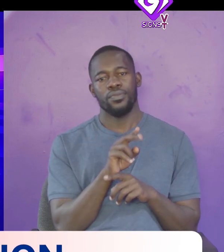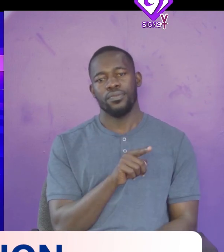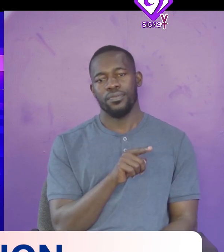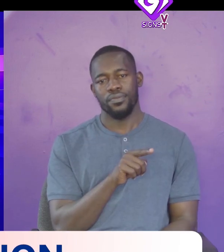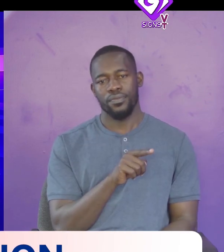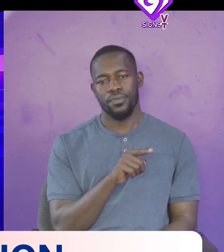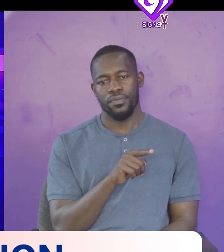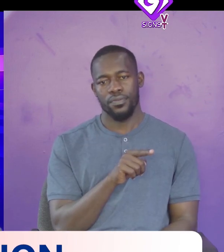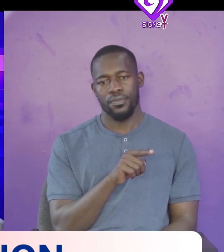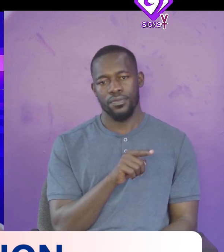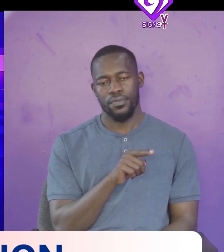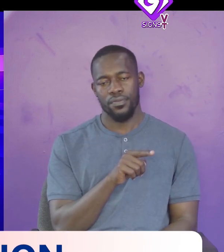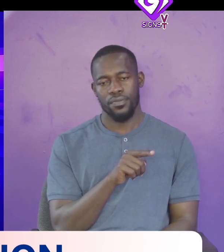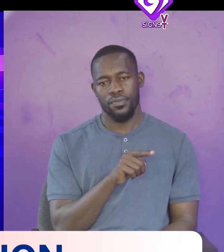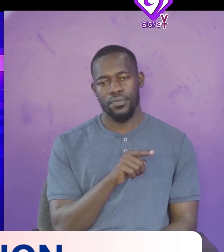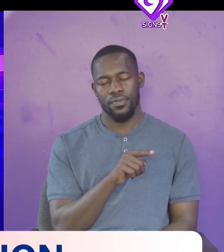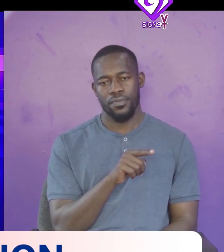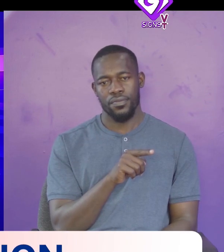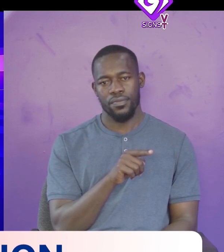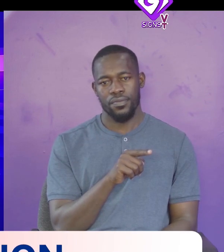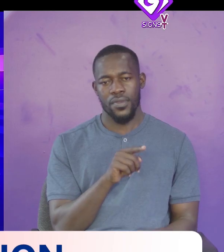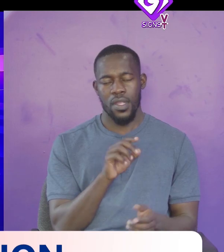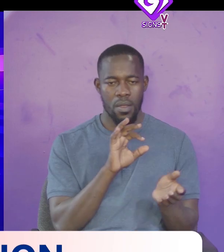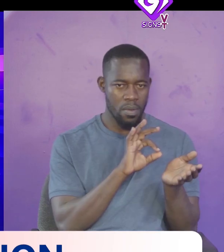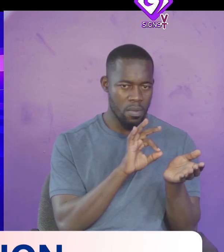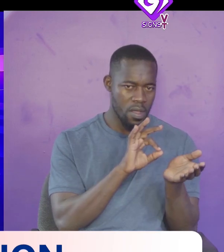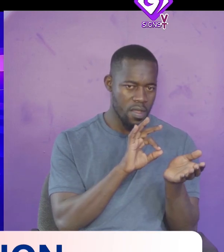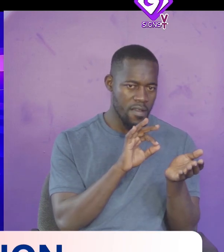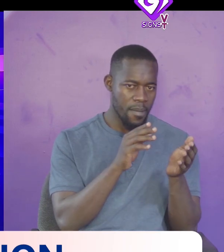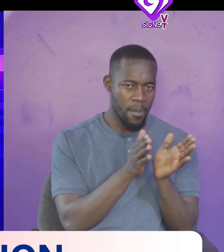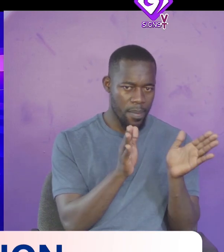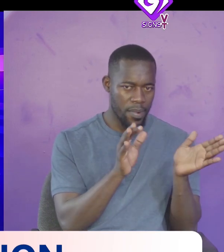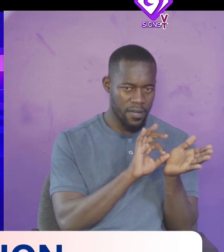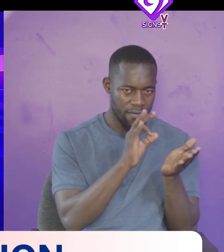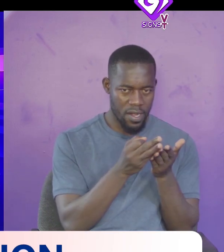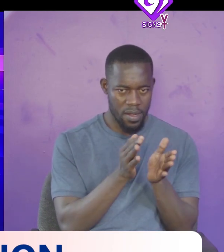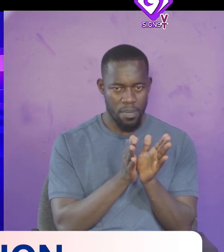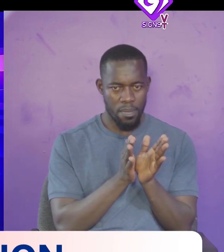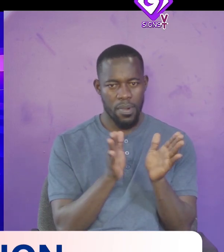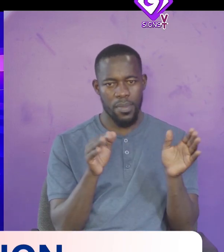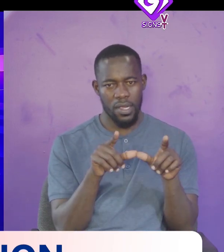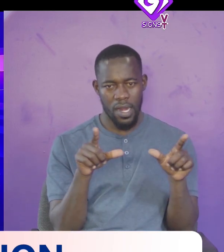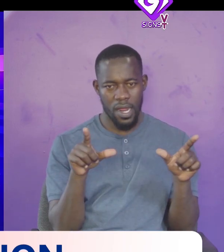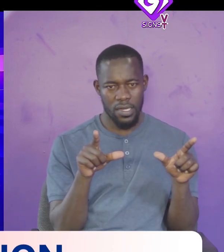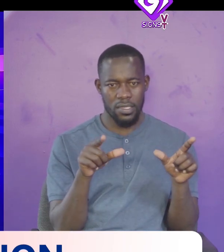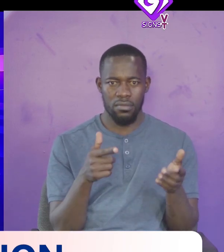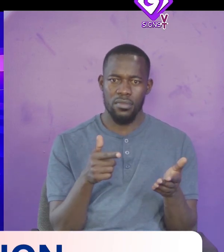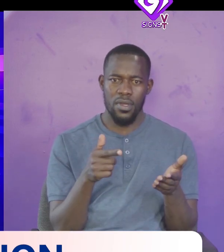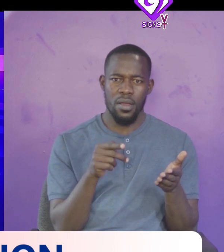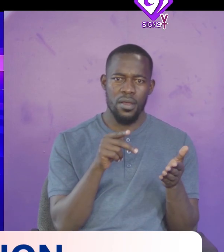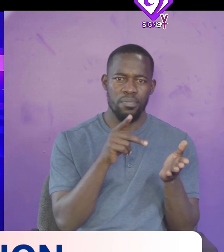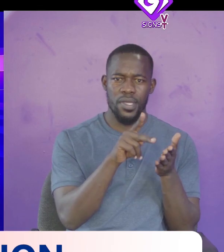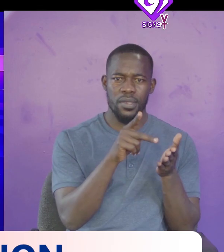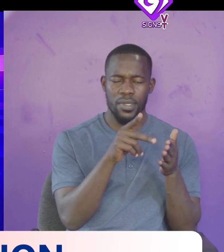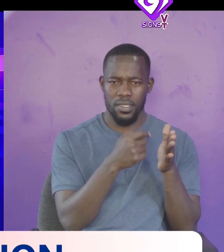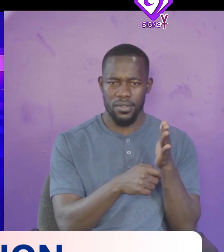Let's remember those things. Once you have public funds and public land, why are you again charging those houses? Why are